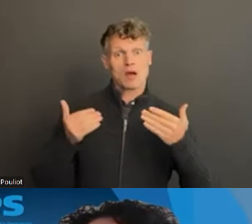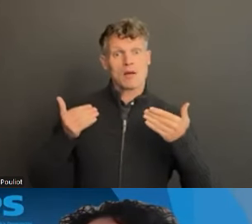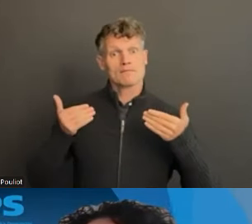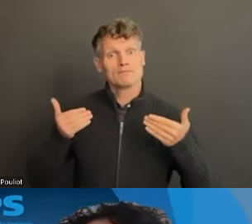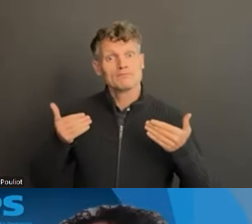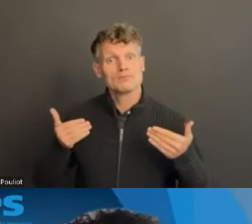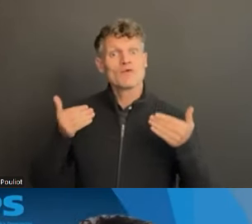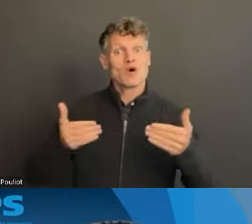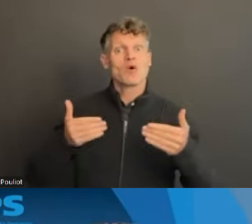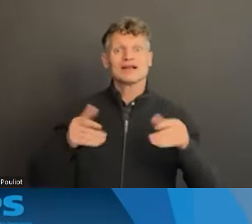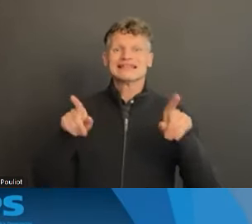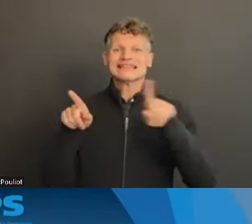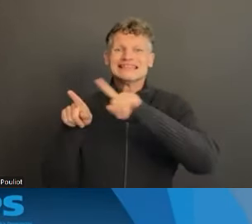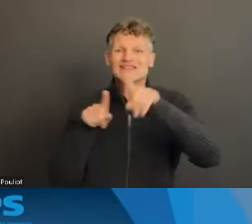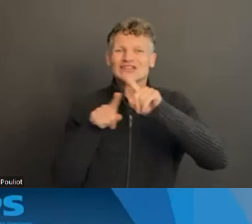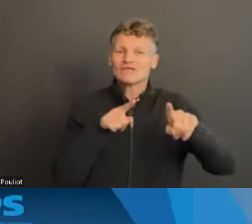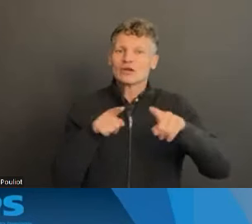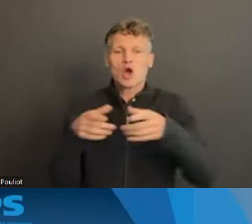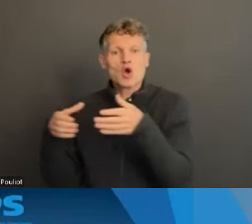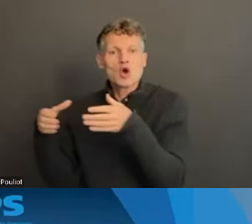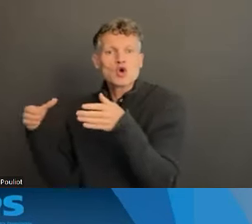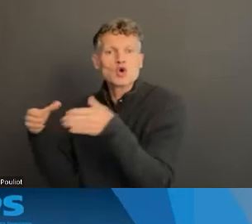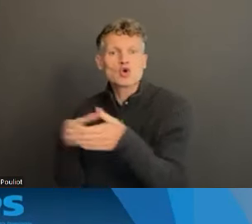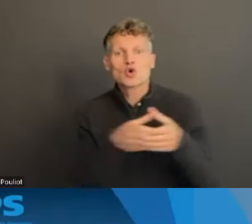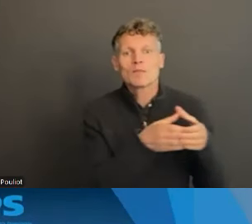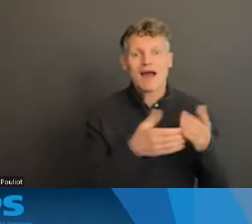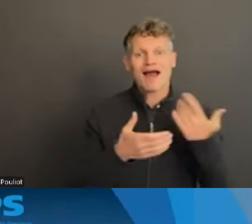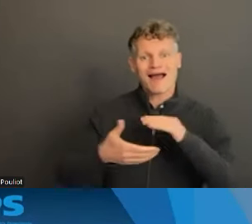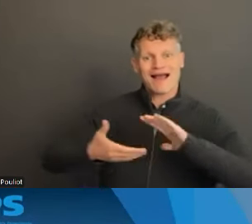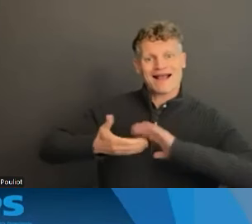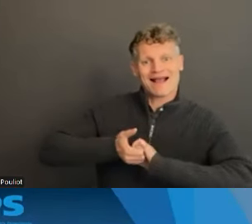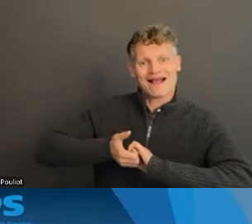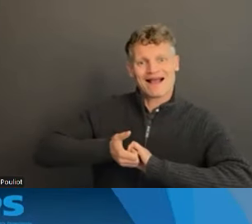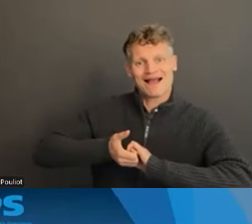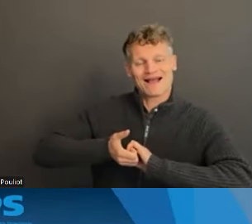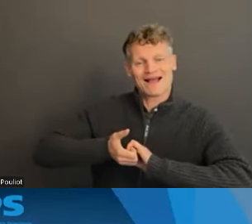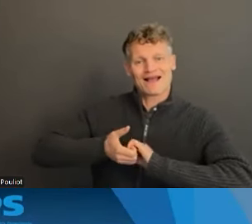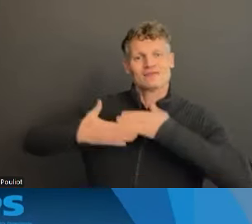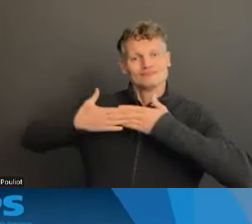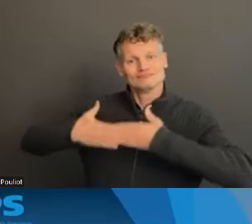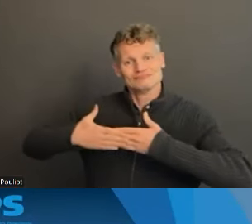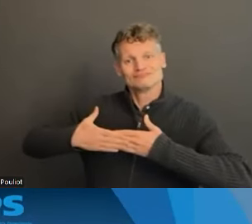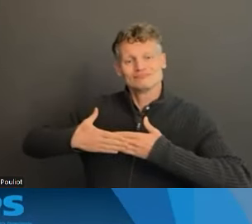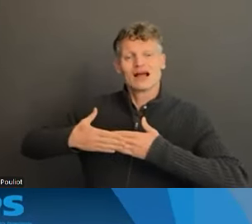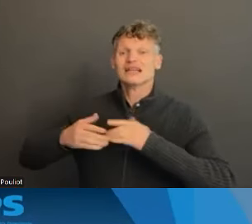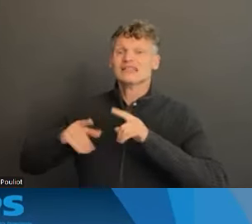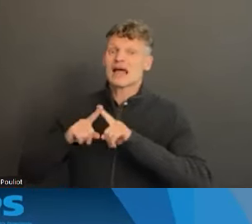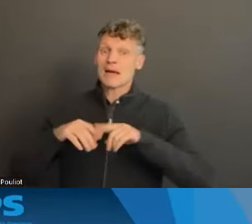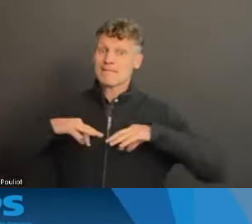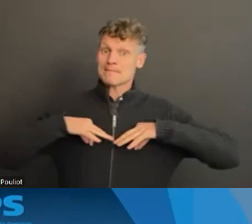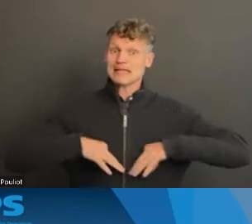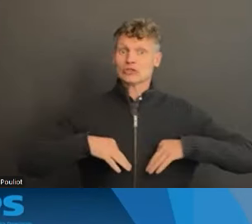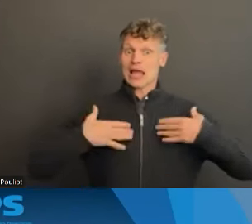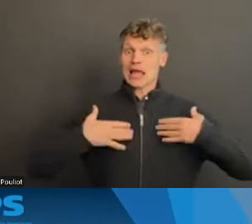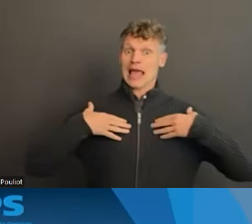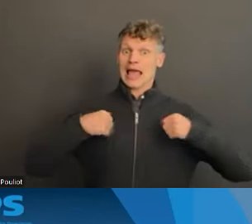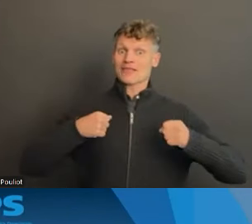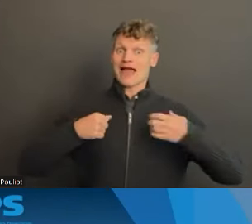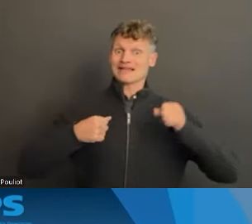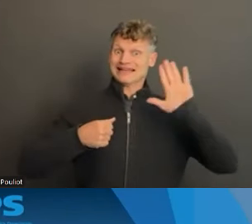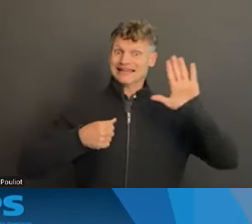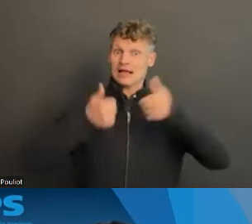and synergies. Even within the ministries of health, there are departments or sections or groups that are working on